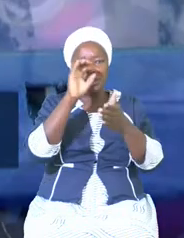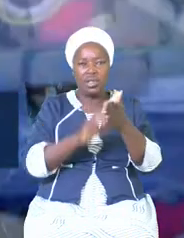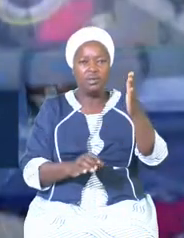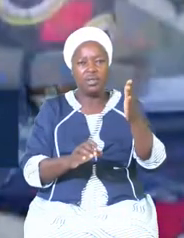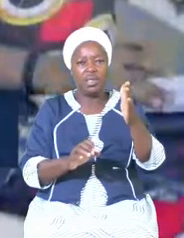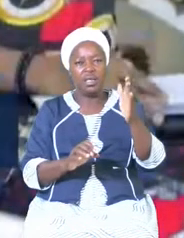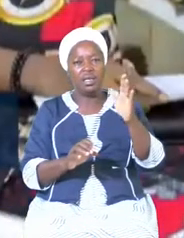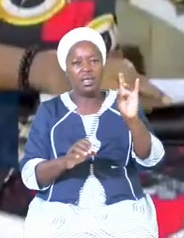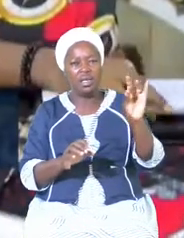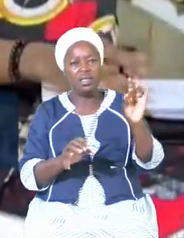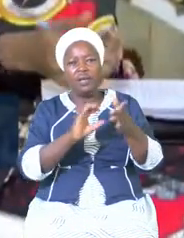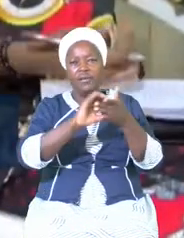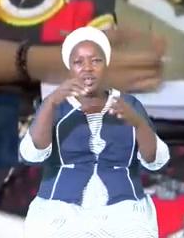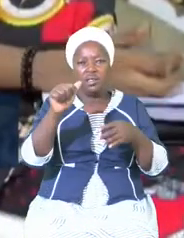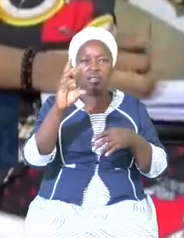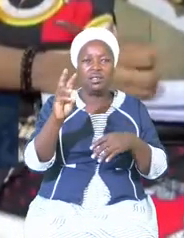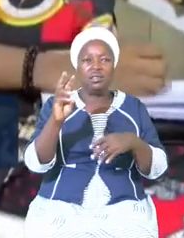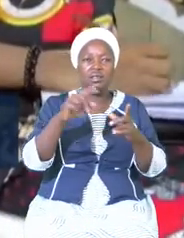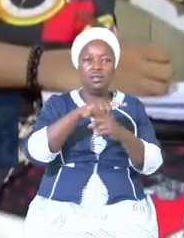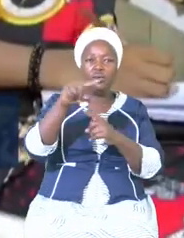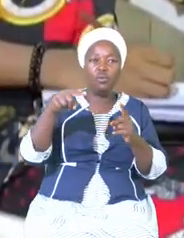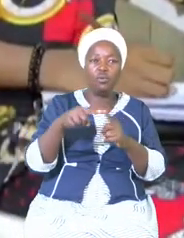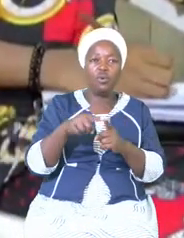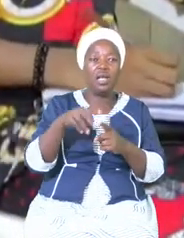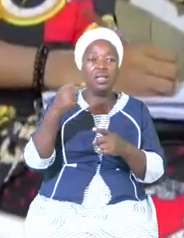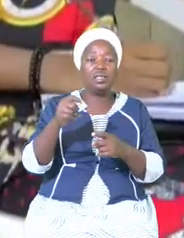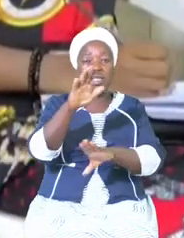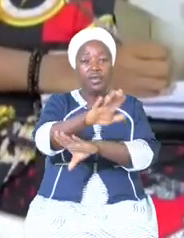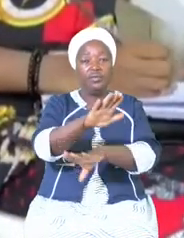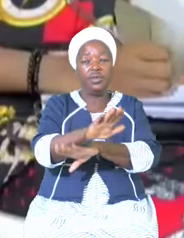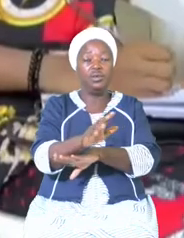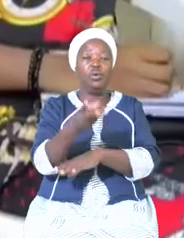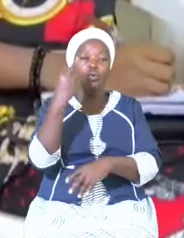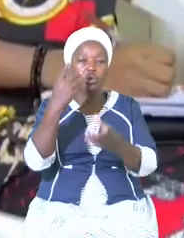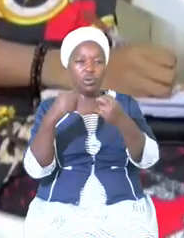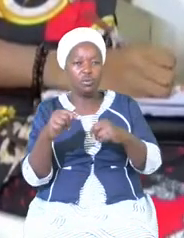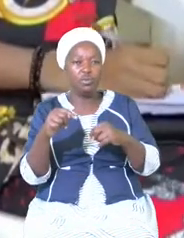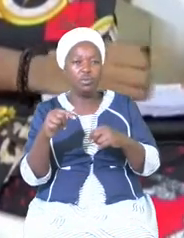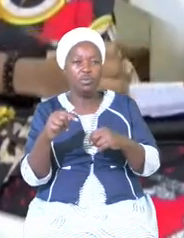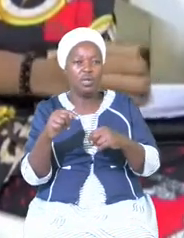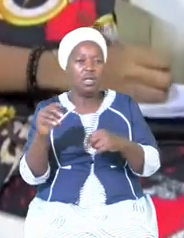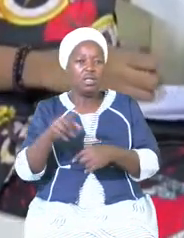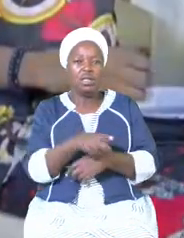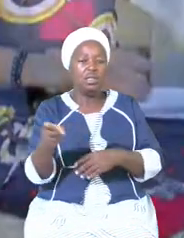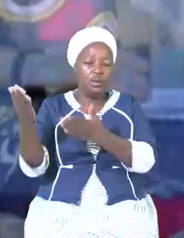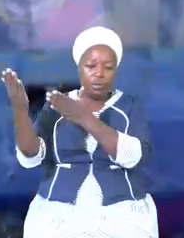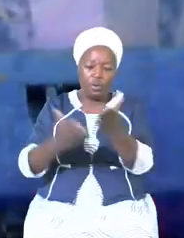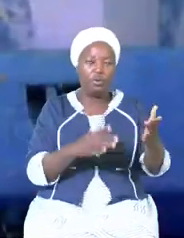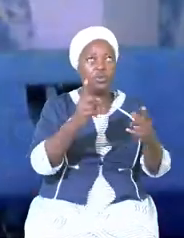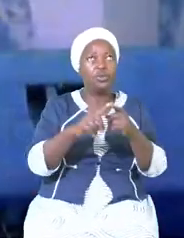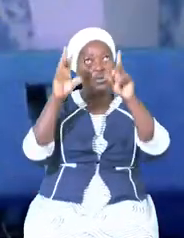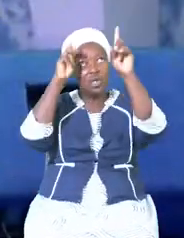verse 16. When the evening was come, they brought unto him